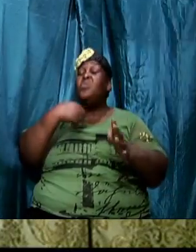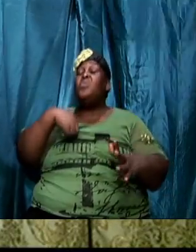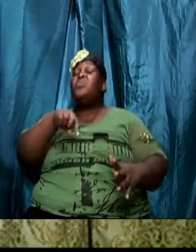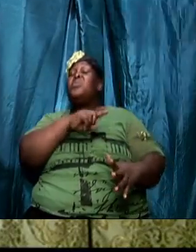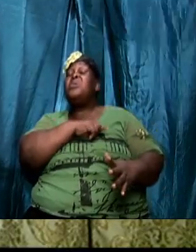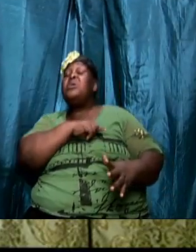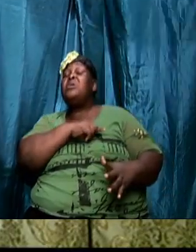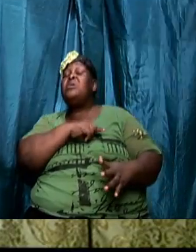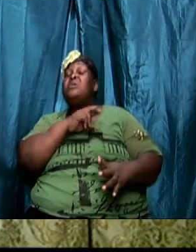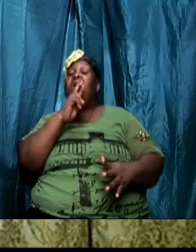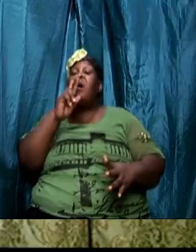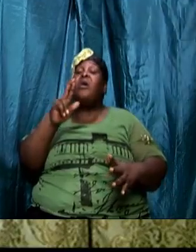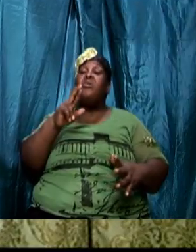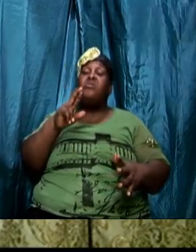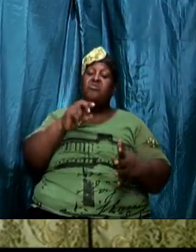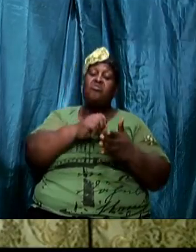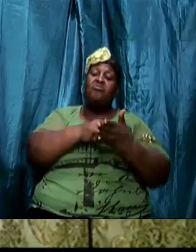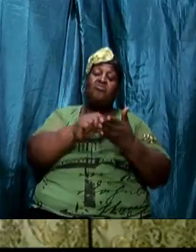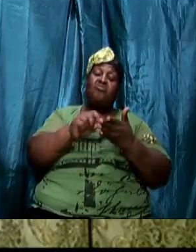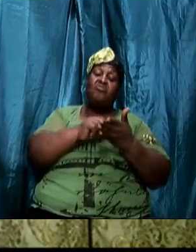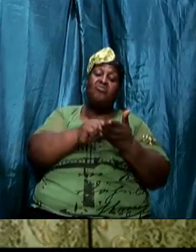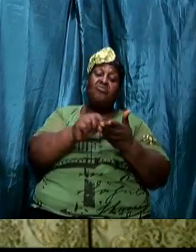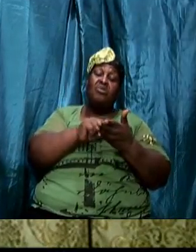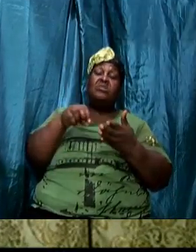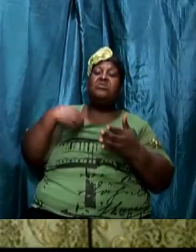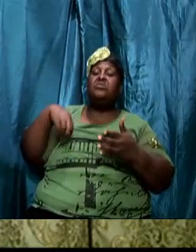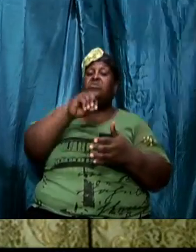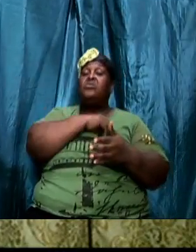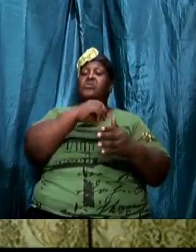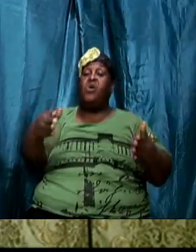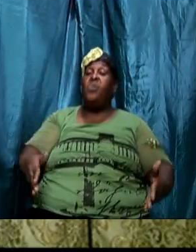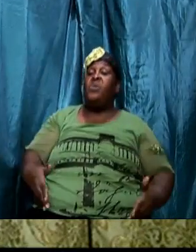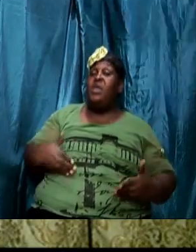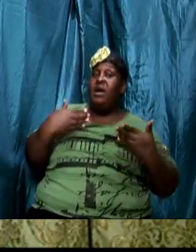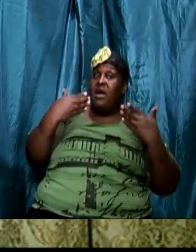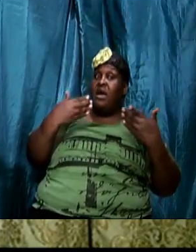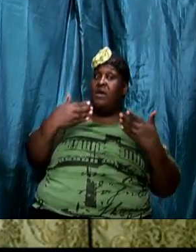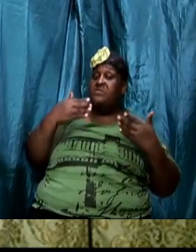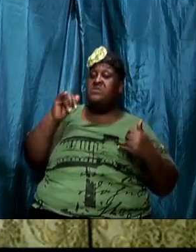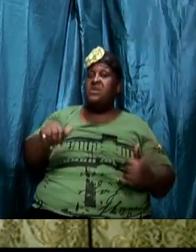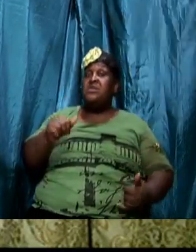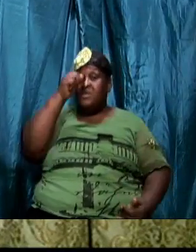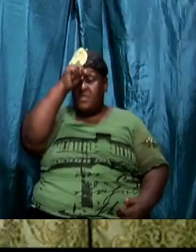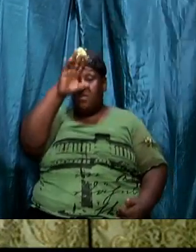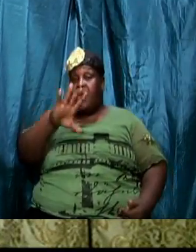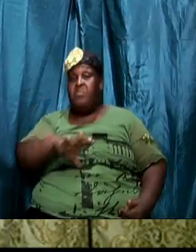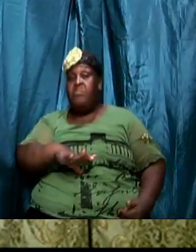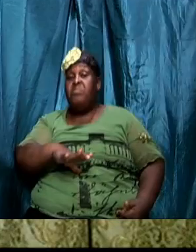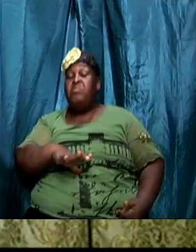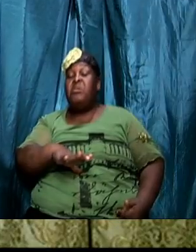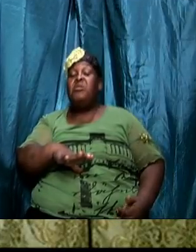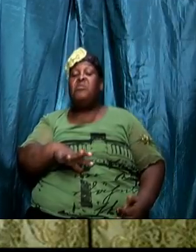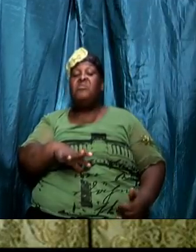a letter with our lives that men will read.